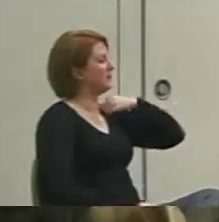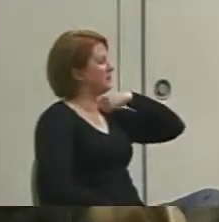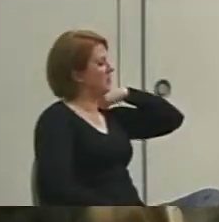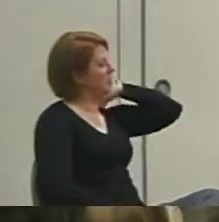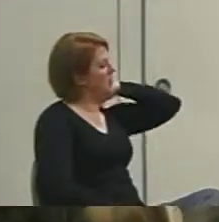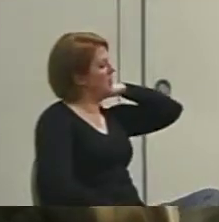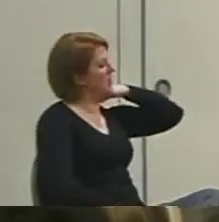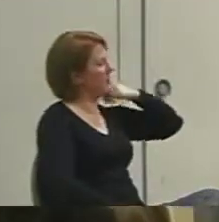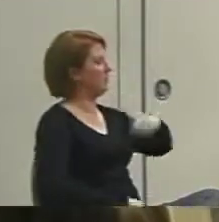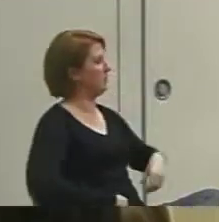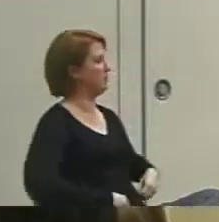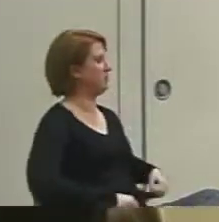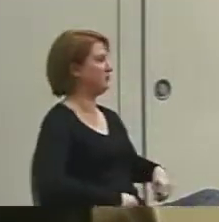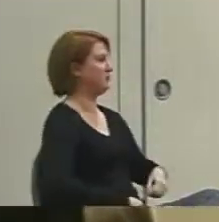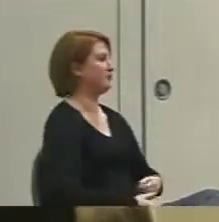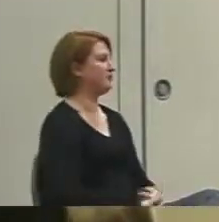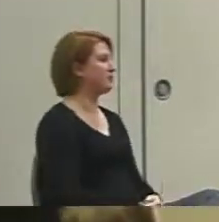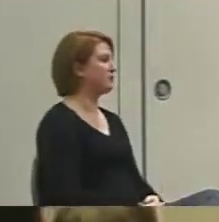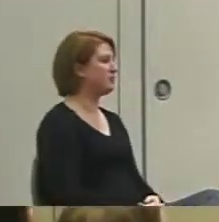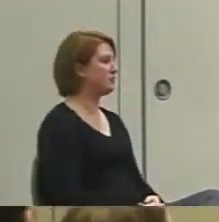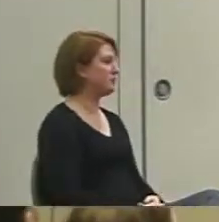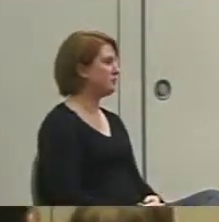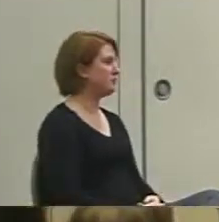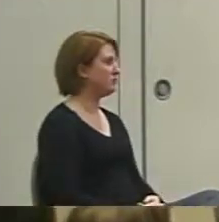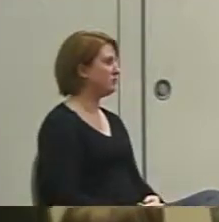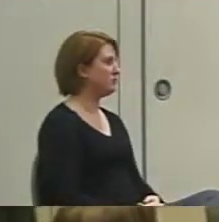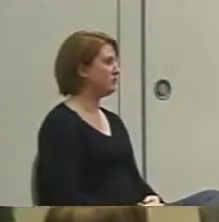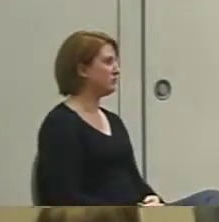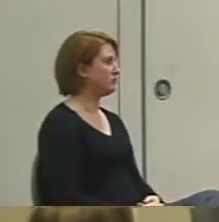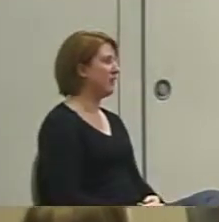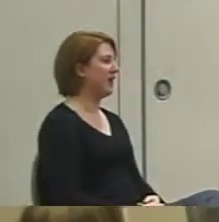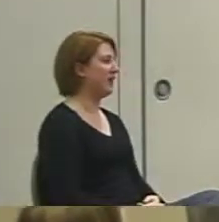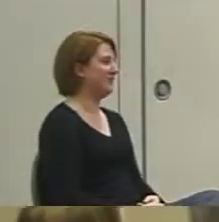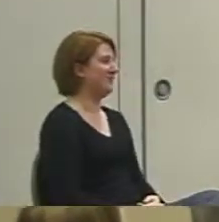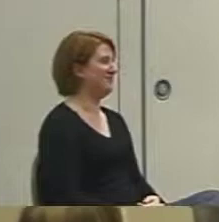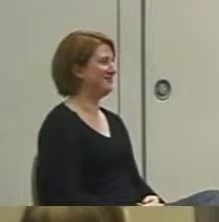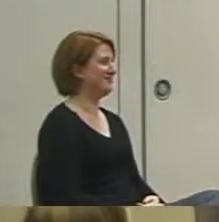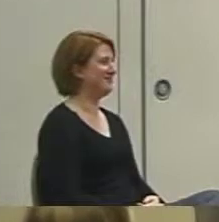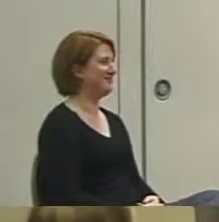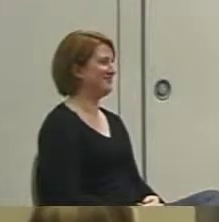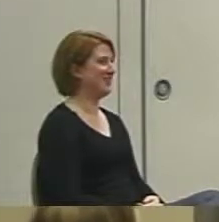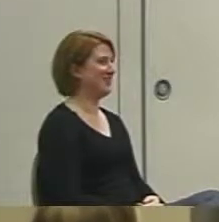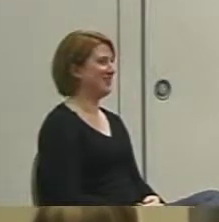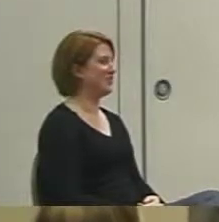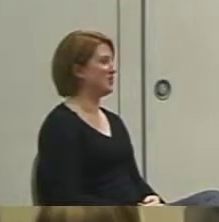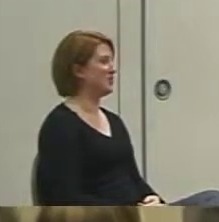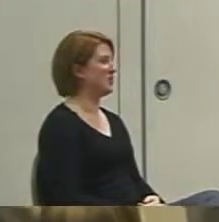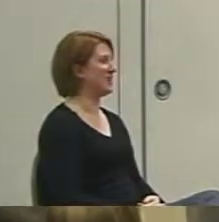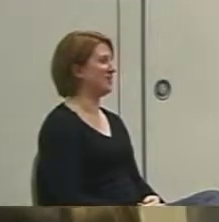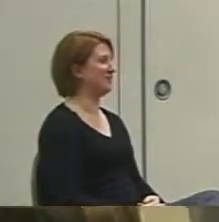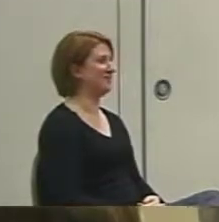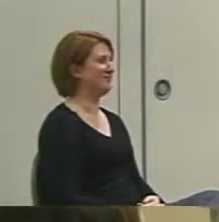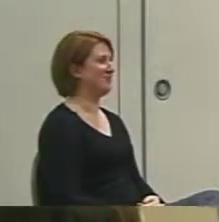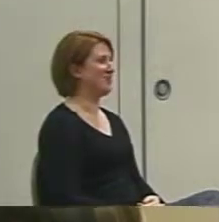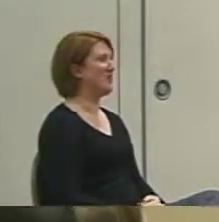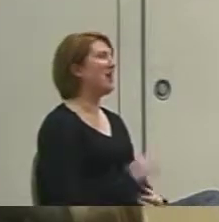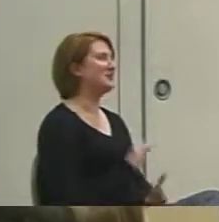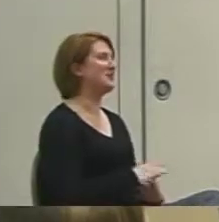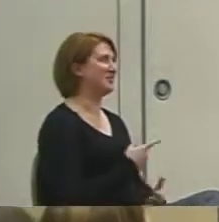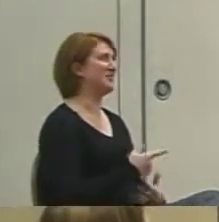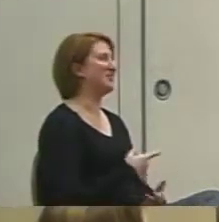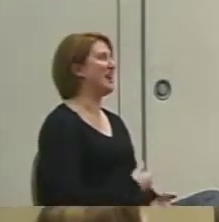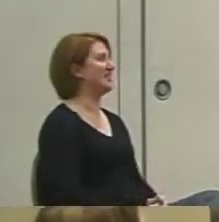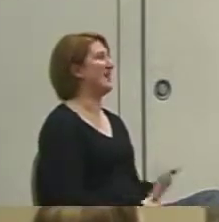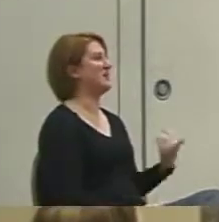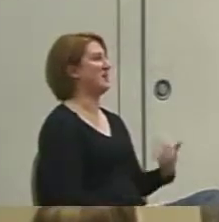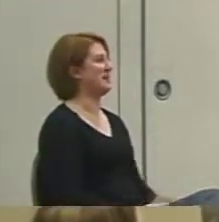on how you depends on how you wrote it. That doesn't say consecutive. Okay. But what that probably means is, and that's a really good point, that probably means